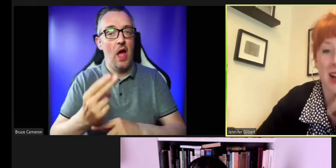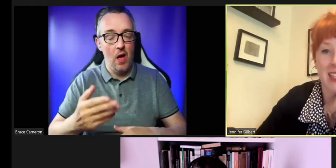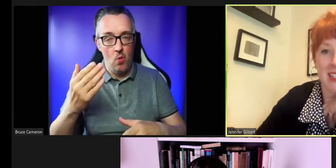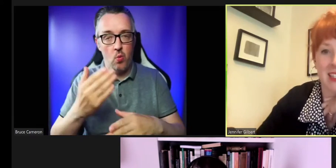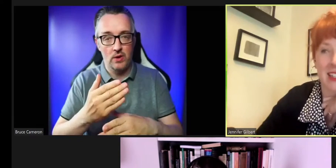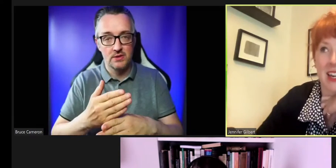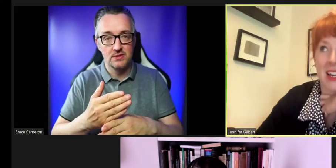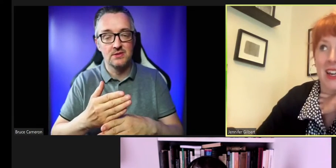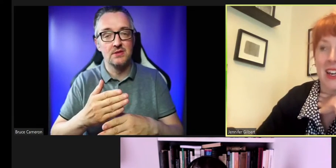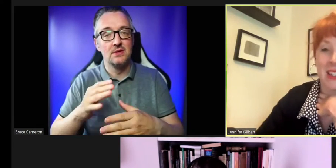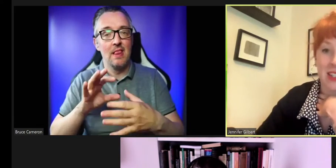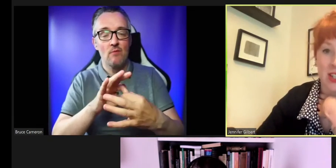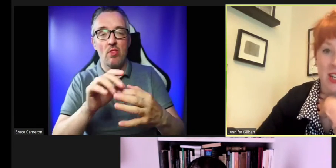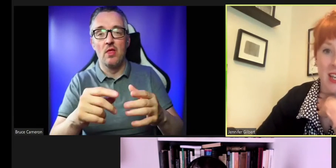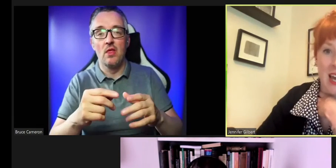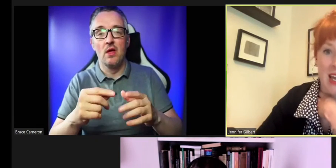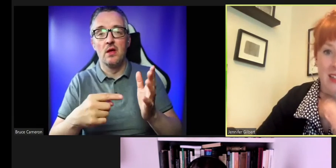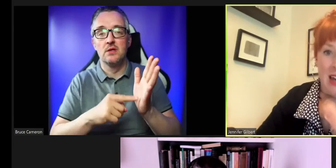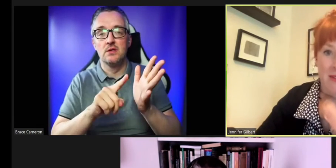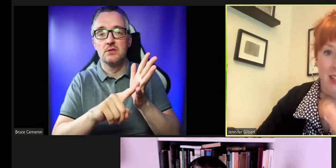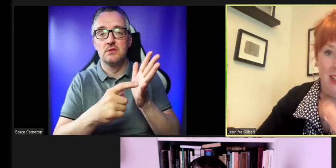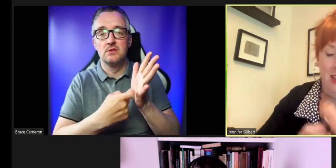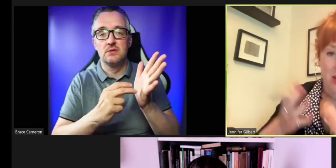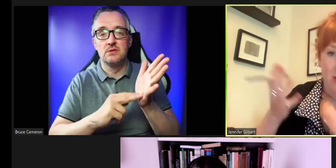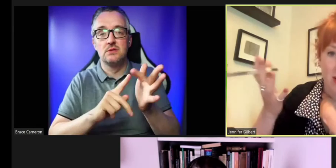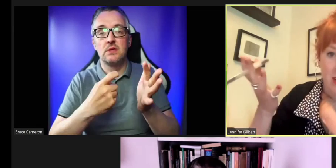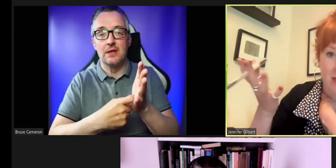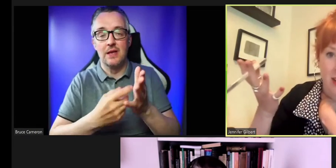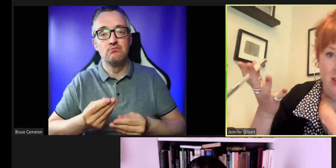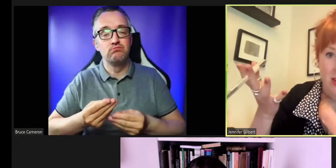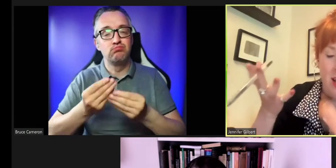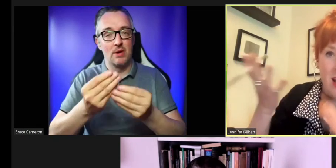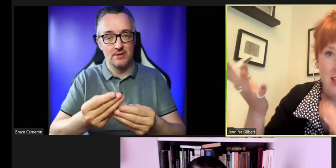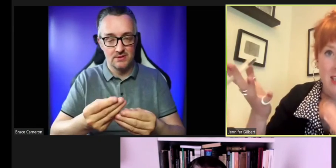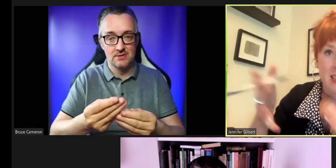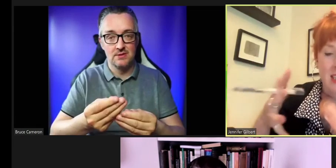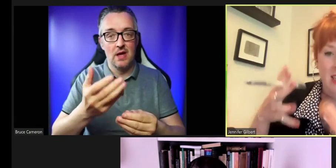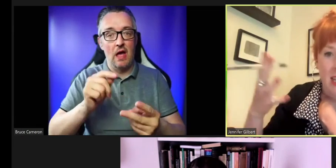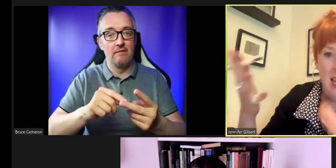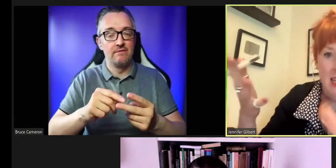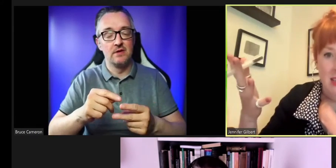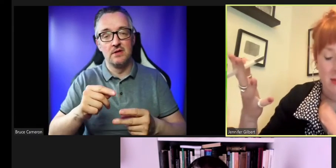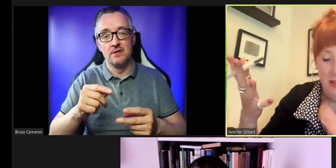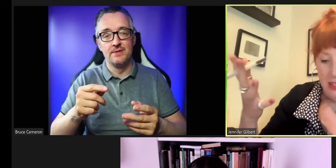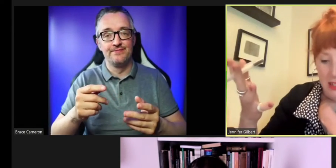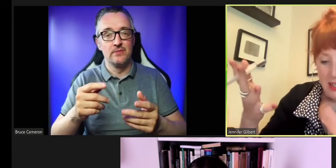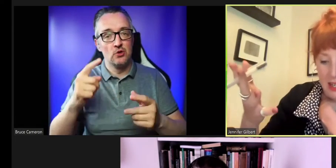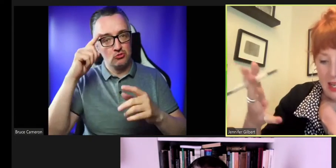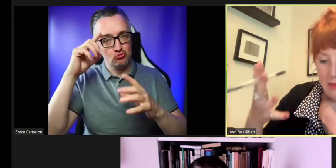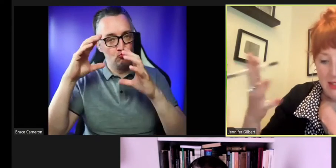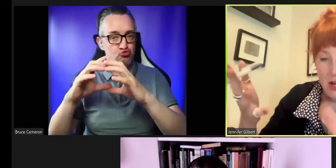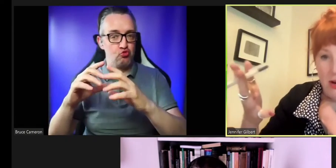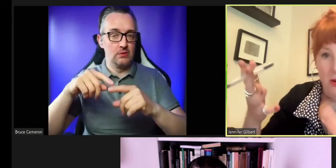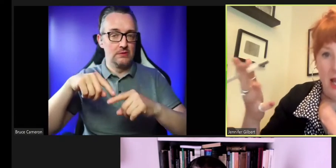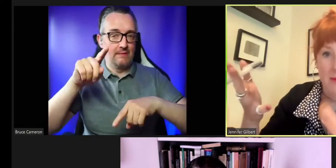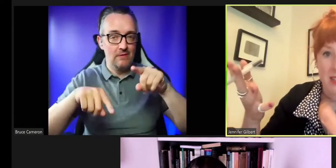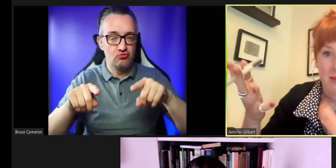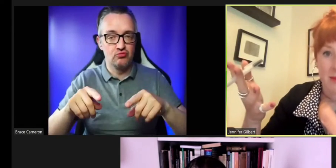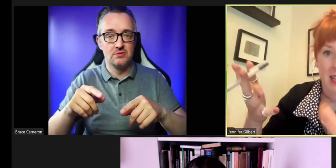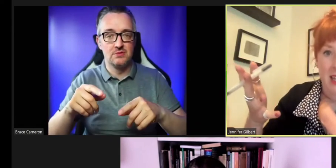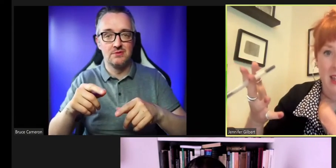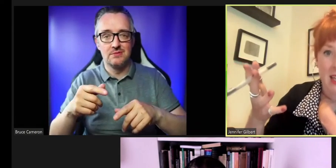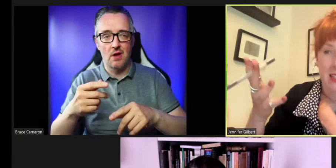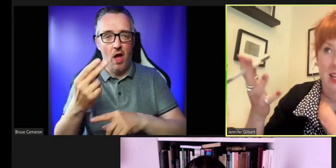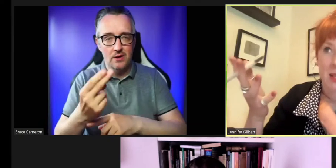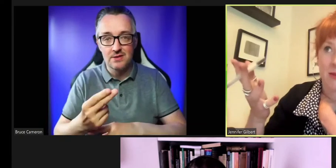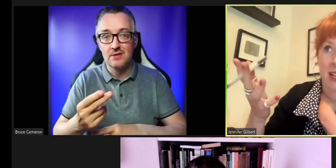Turner Prize this year, and having this neurodivergent artists and their collective as a whole up for